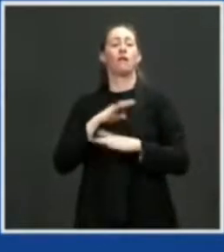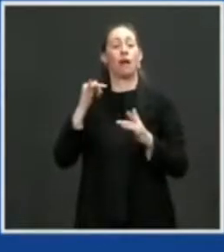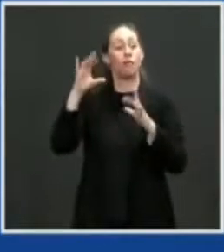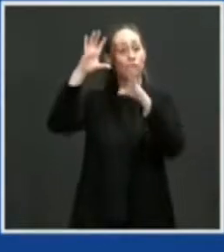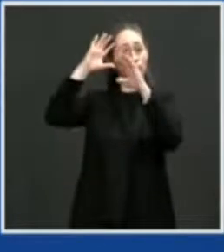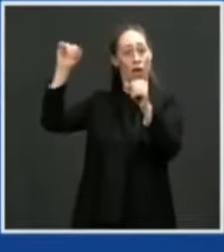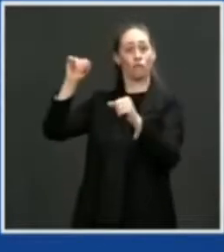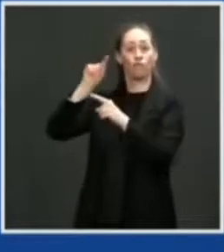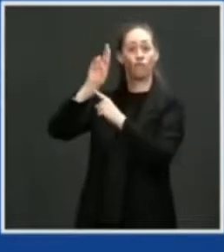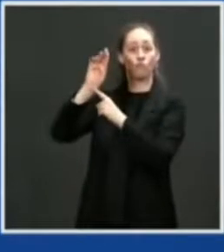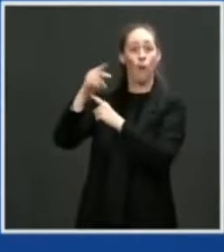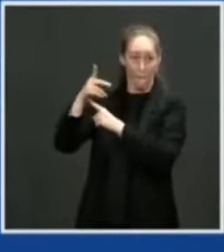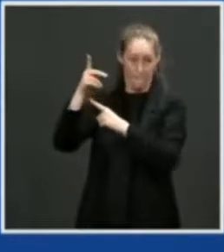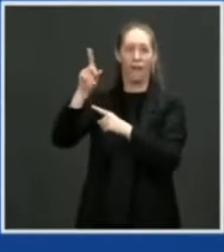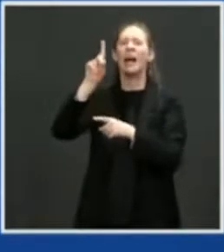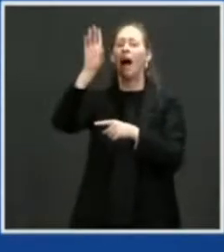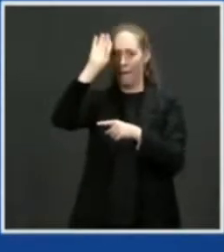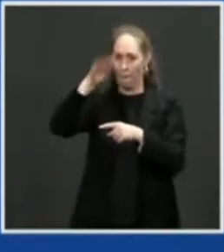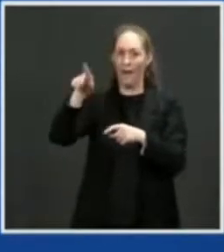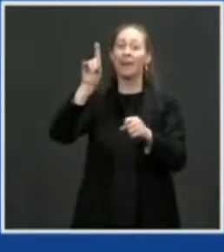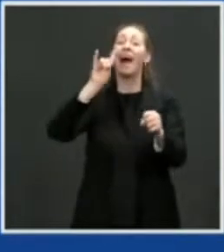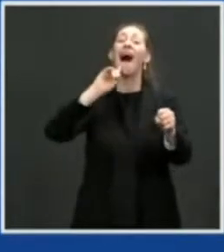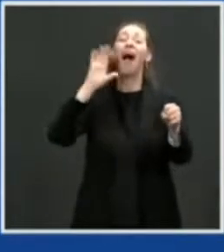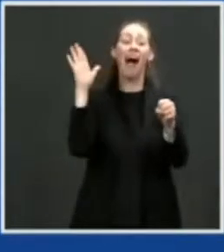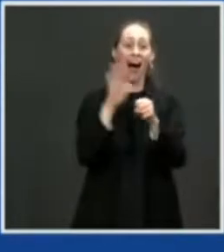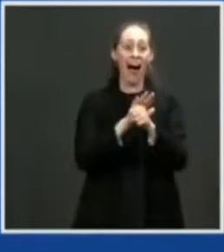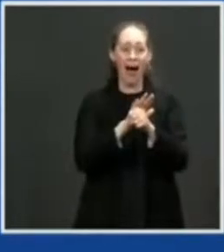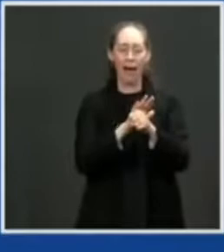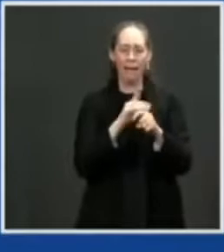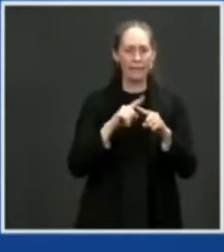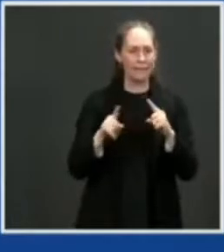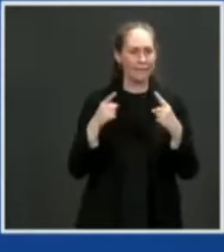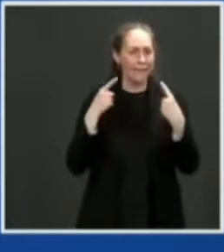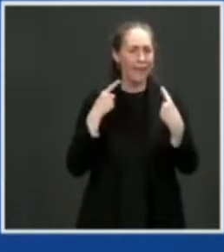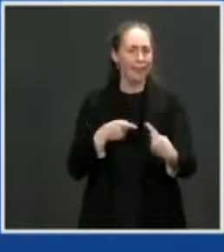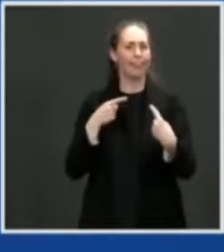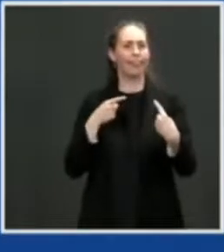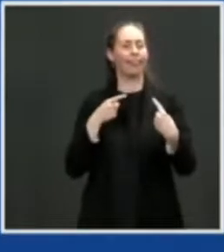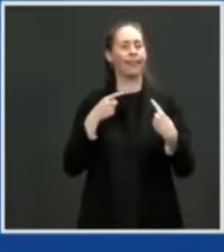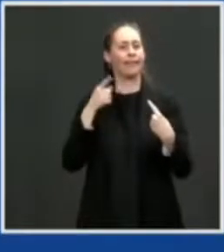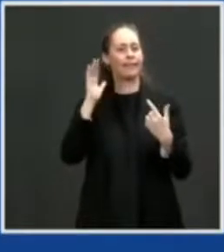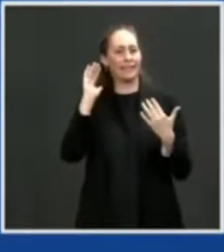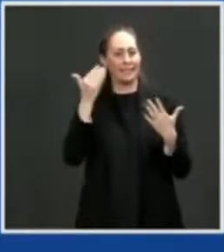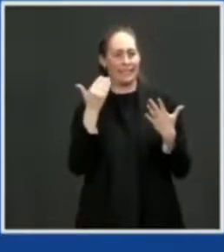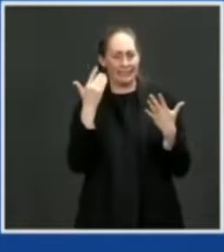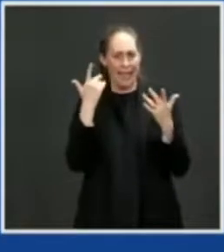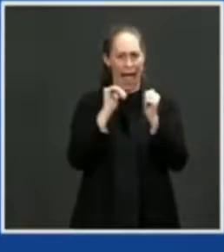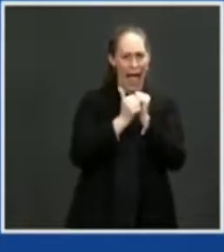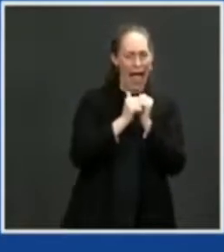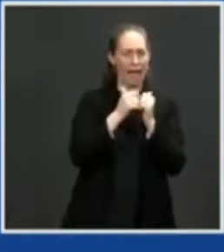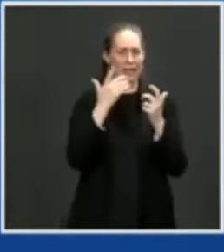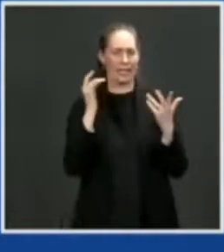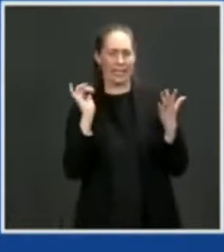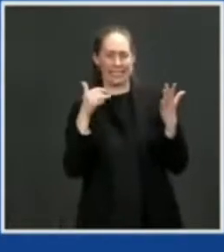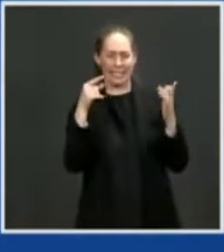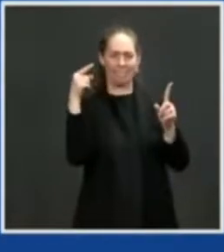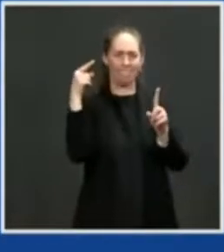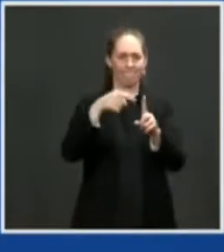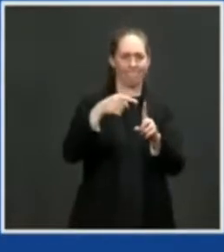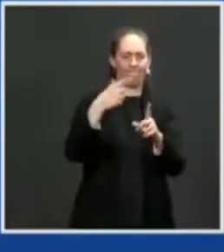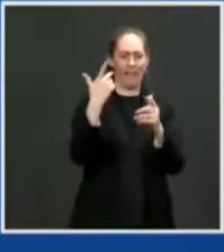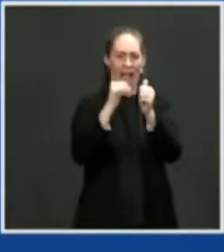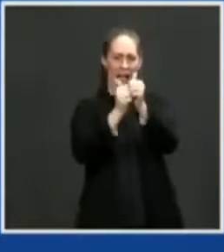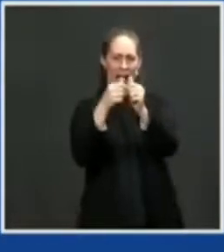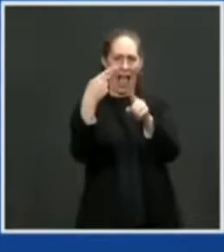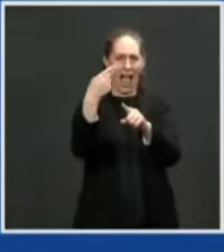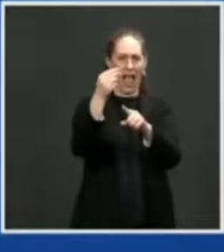leave It's Trump, under a right? deal that looks like it's not being able to be worked out to begin with. That was Orange How- Man how bad. is that done? Probably a bad deal. Maybe But we we are not stay. staying